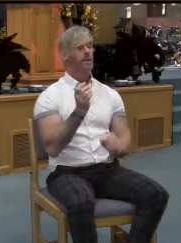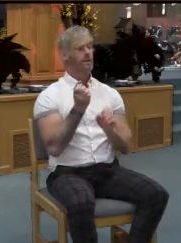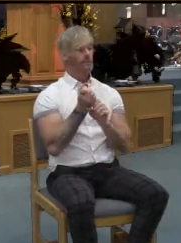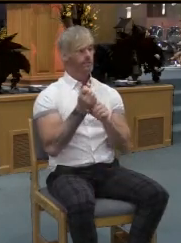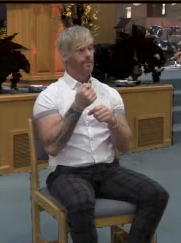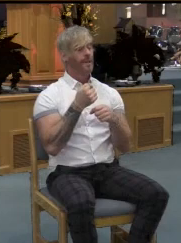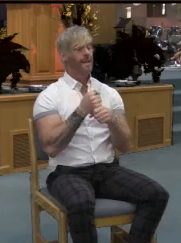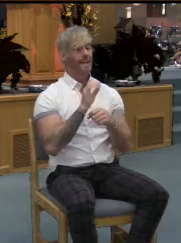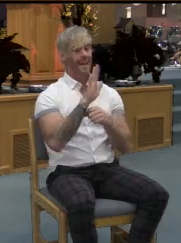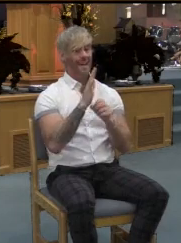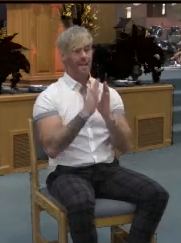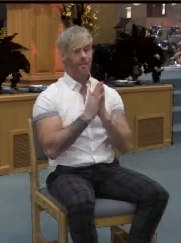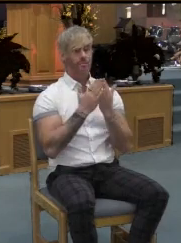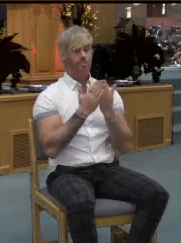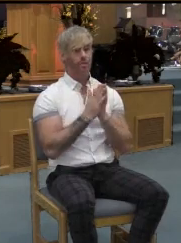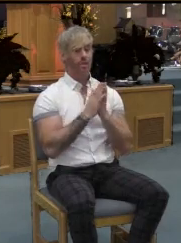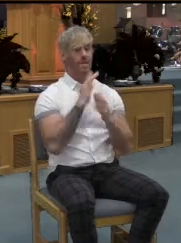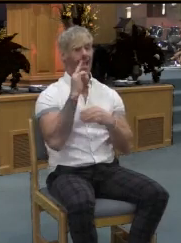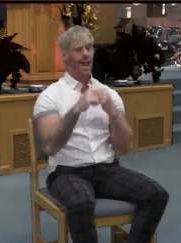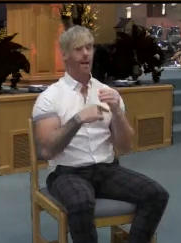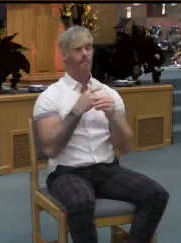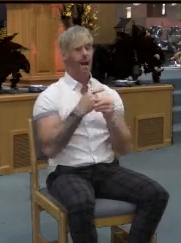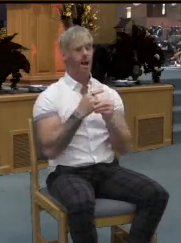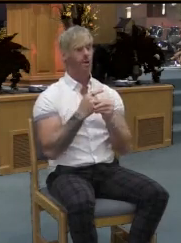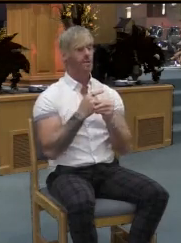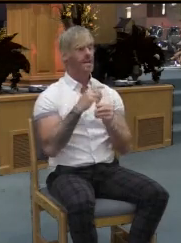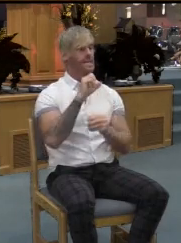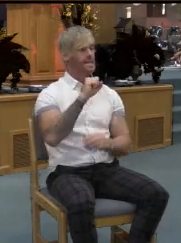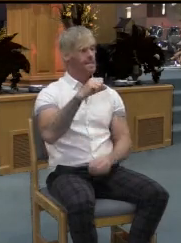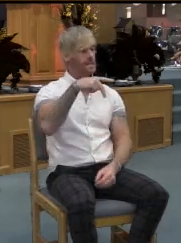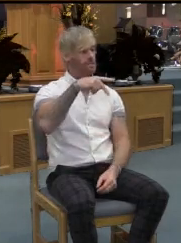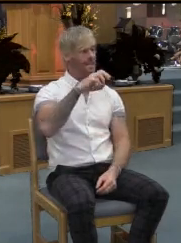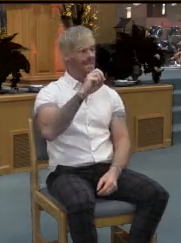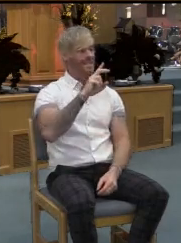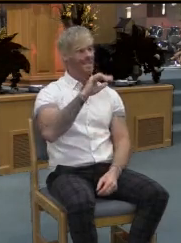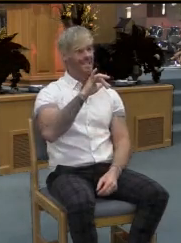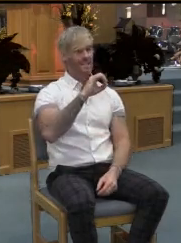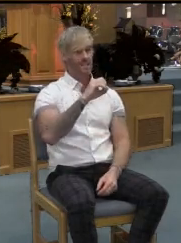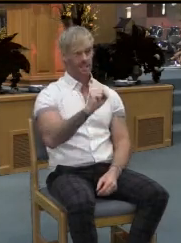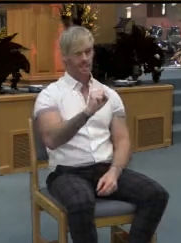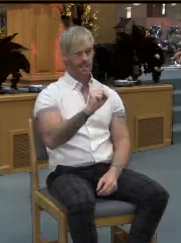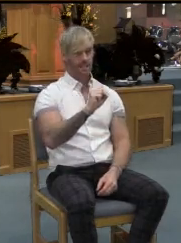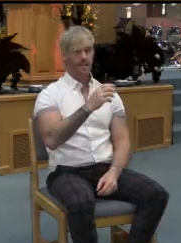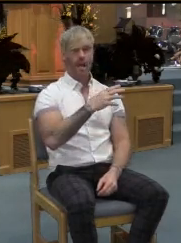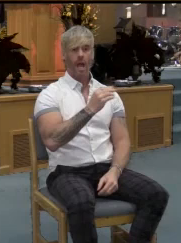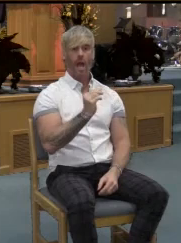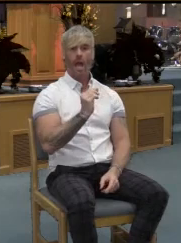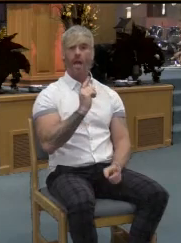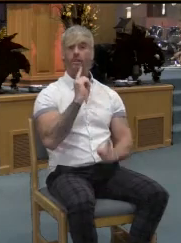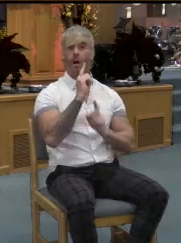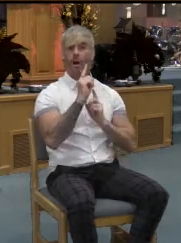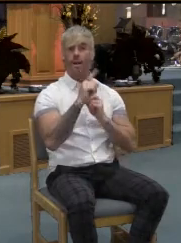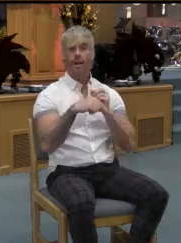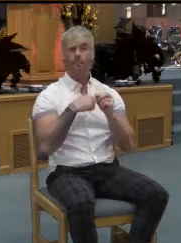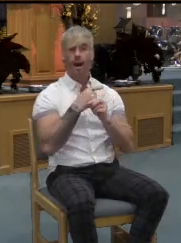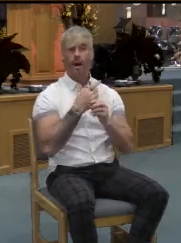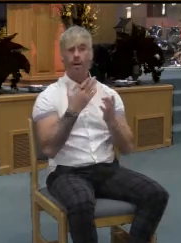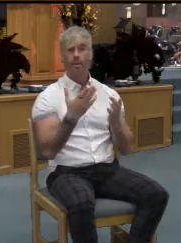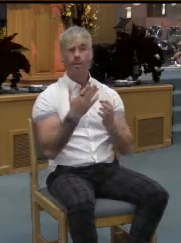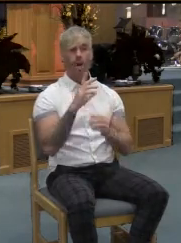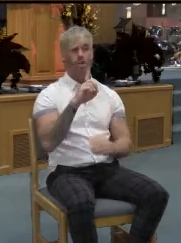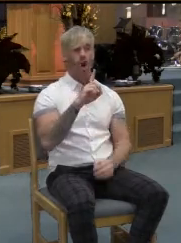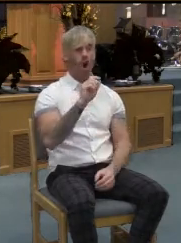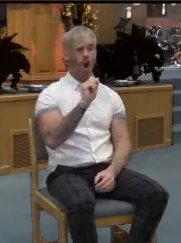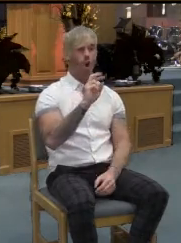his book On the Origin of Species. So they were talking about